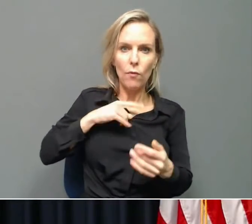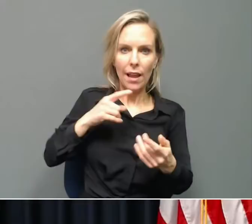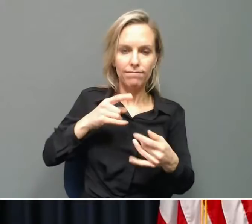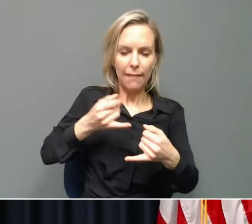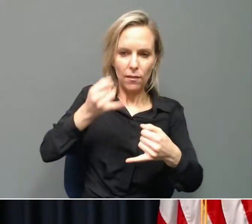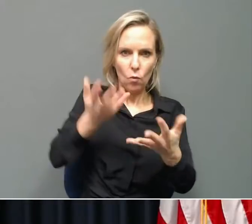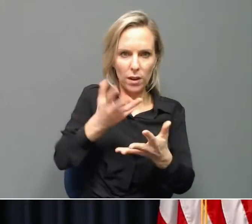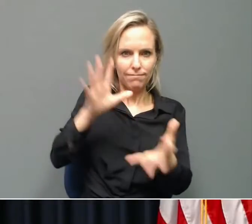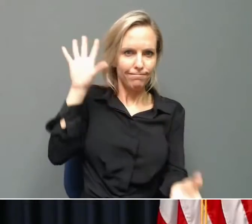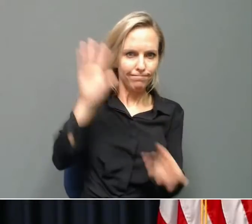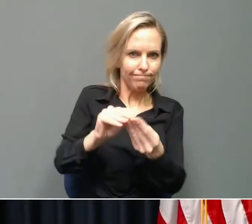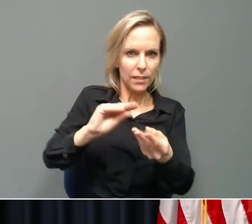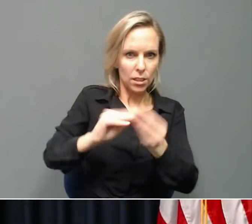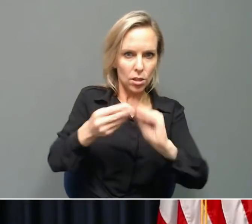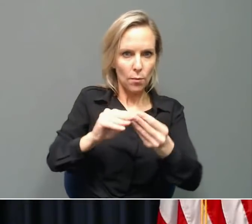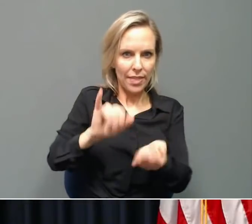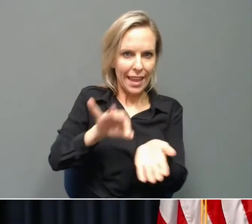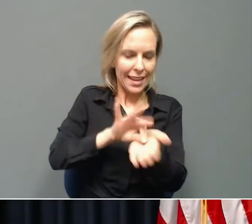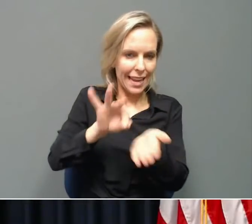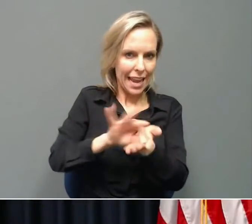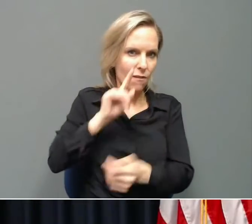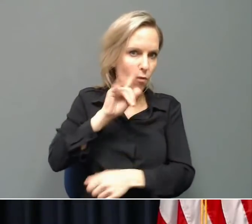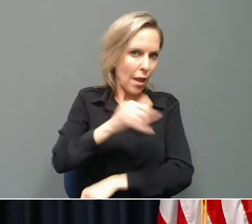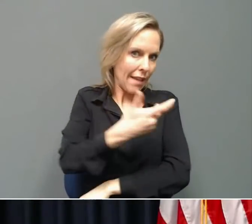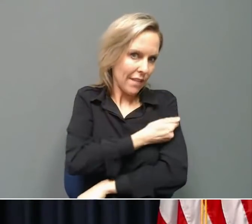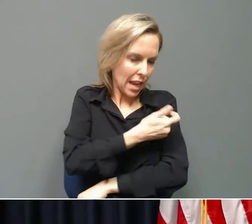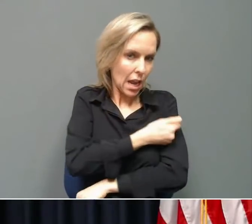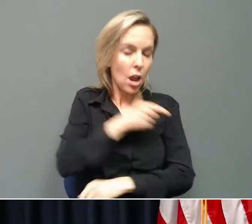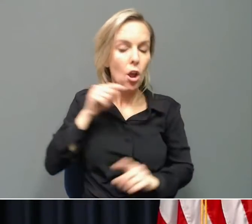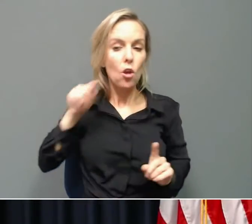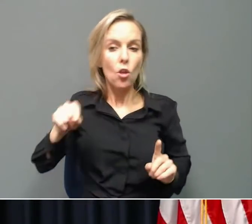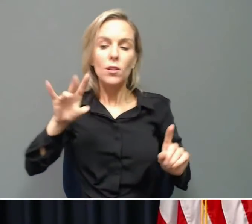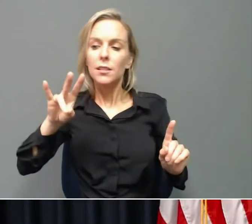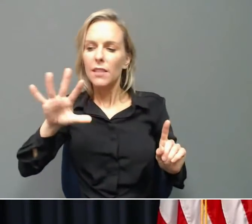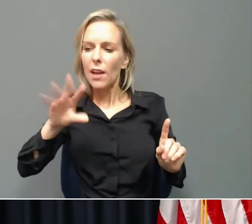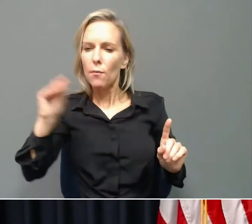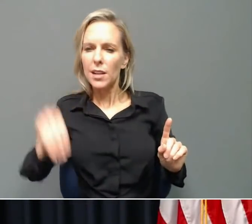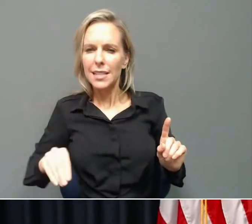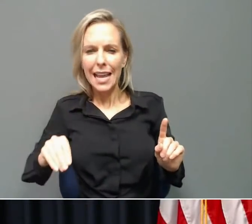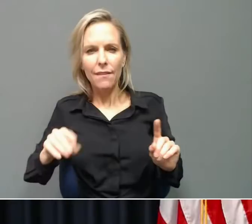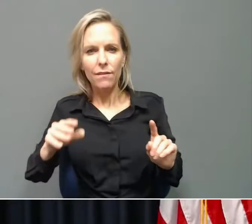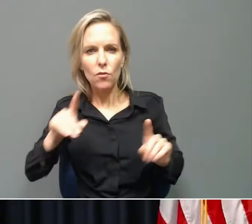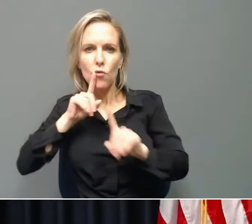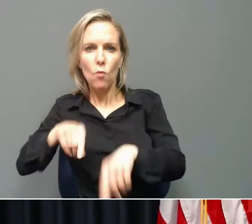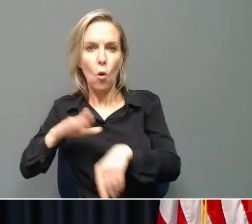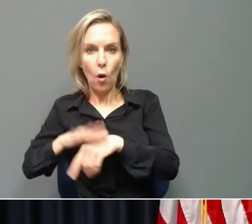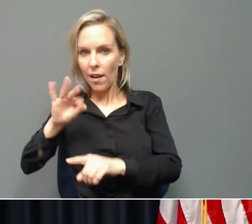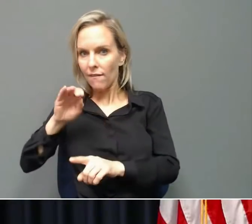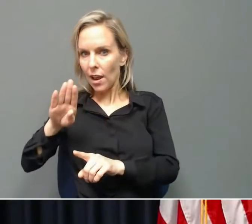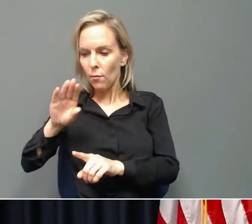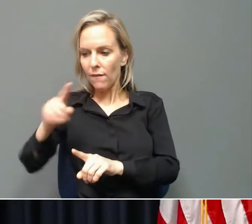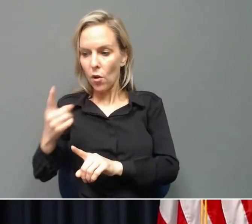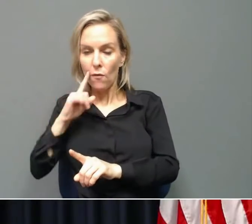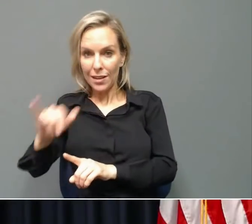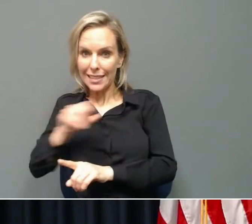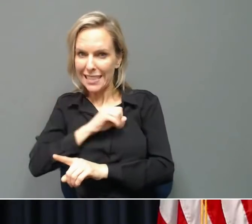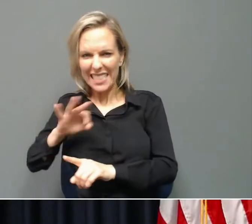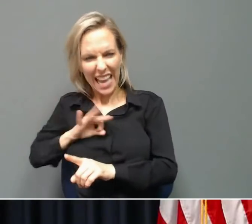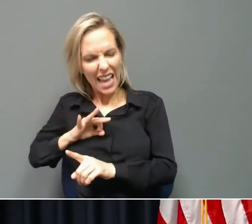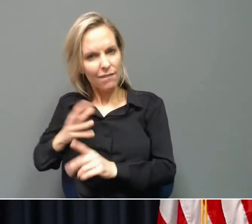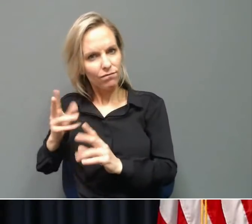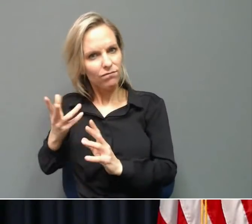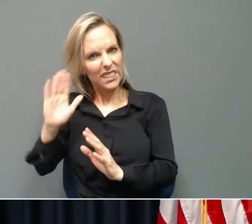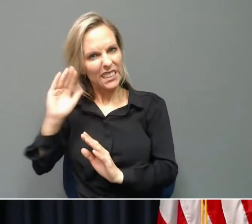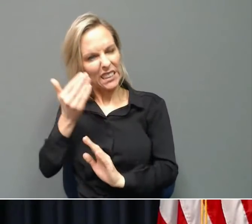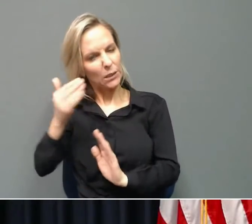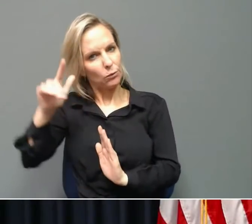that 45% that was reported on February 1st for staff, that's very low.